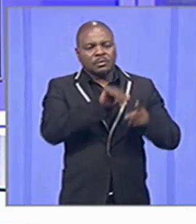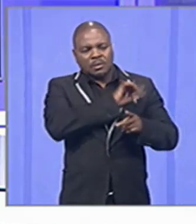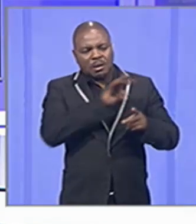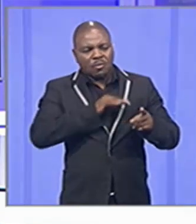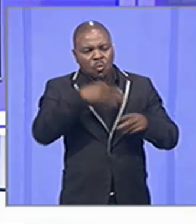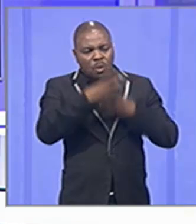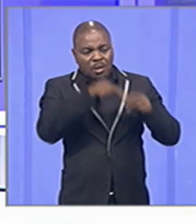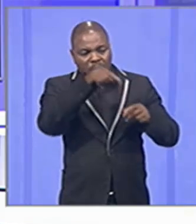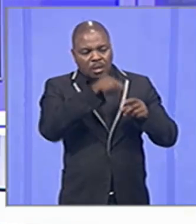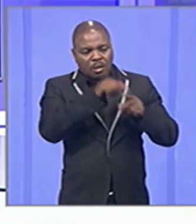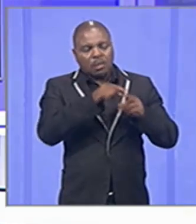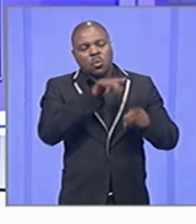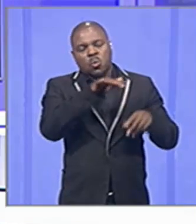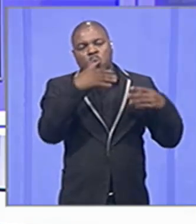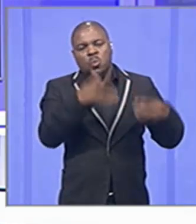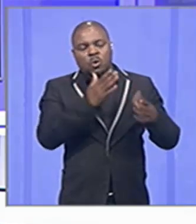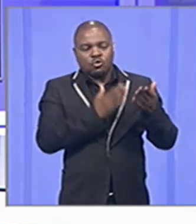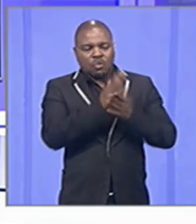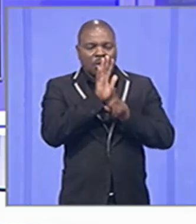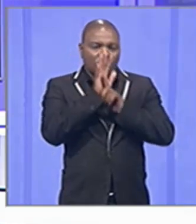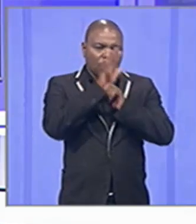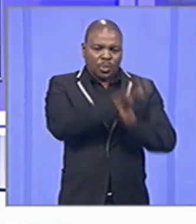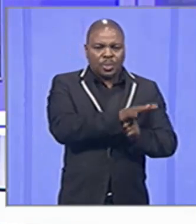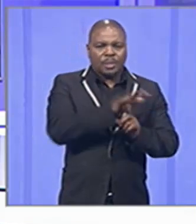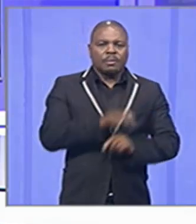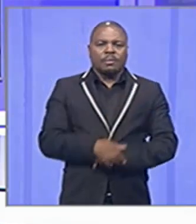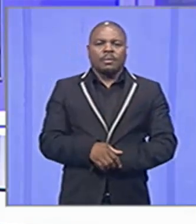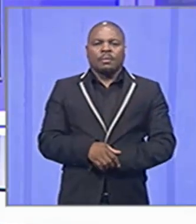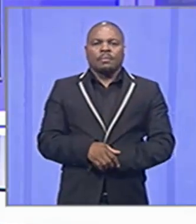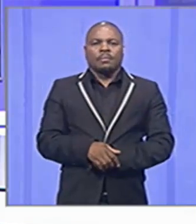maphelo di gatakile o šoro.